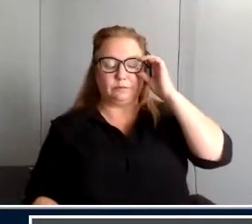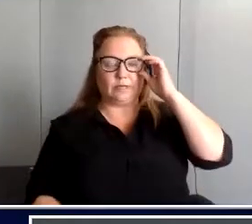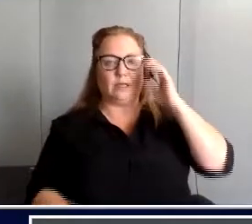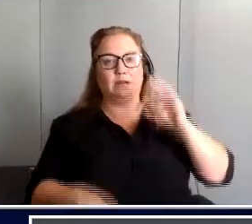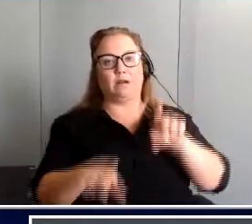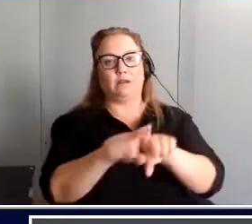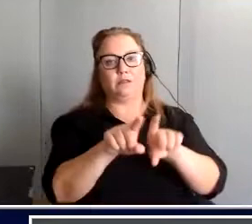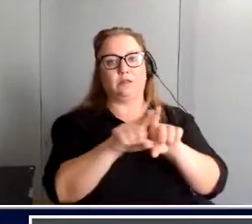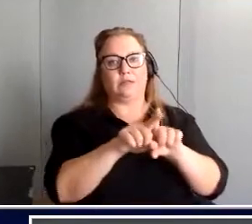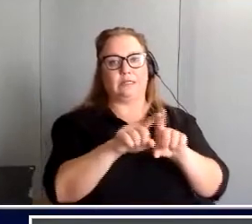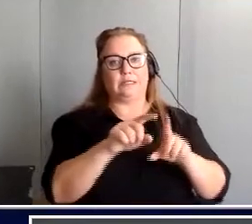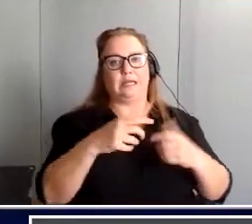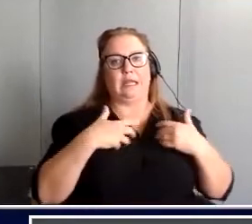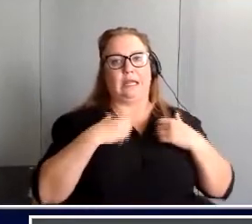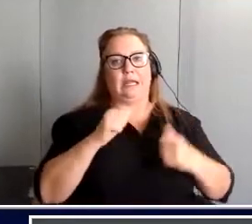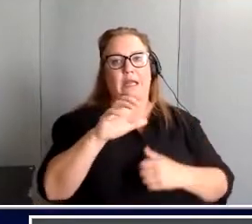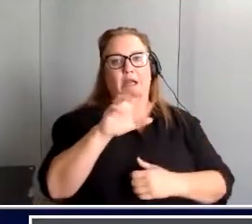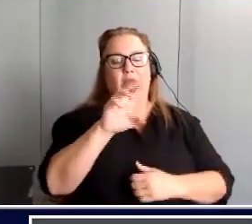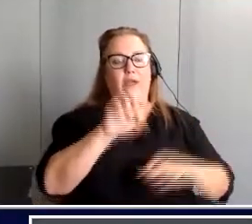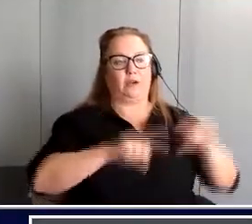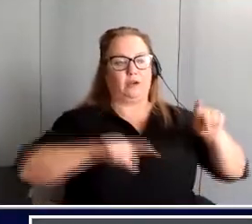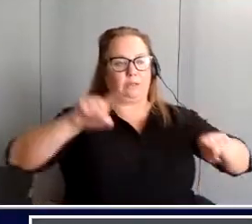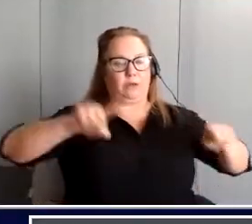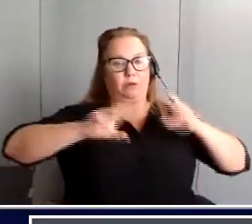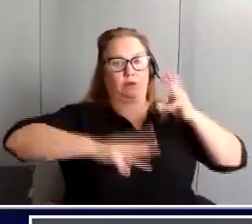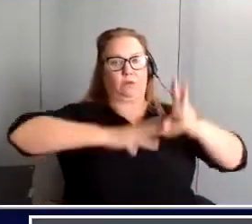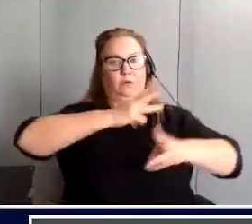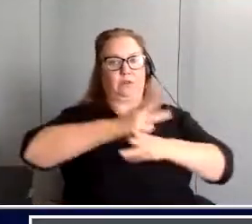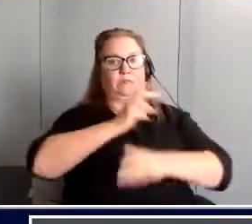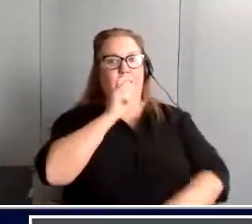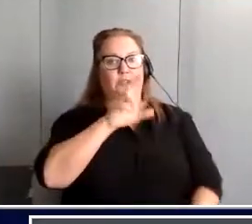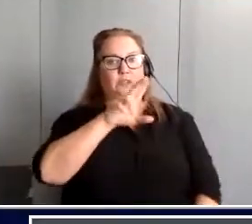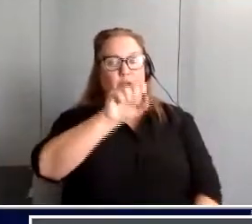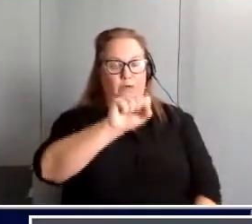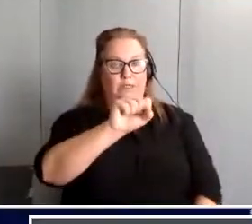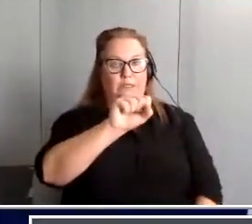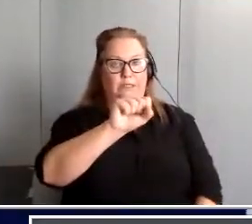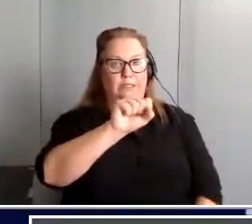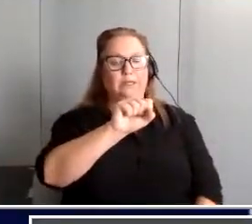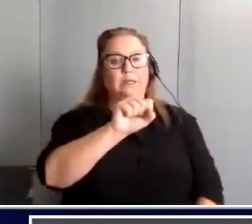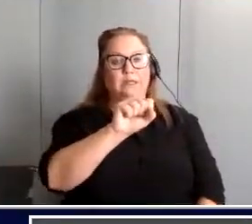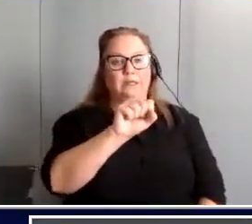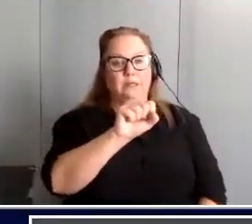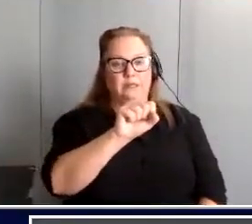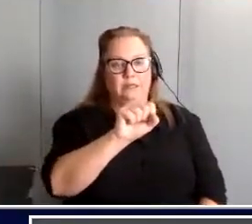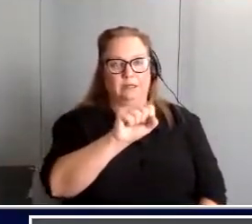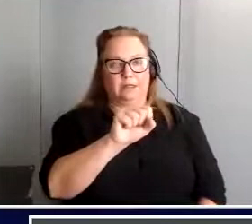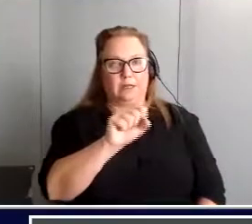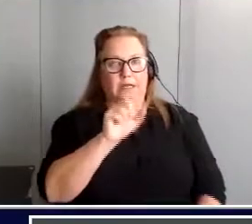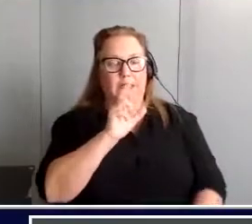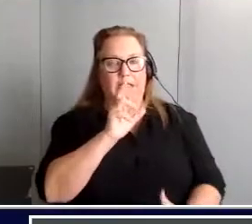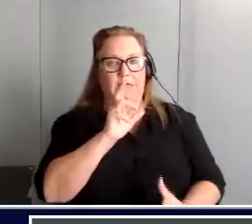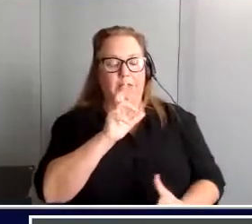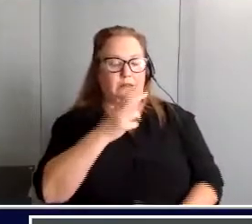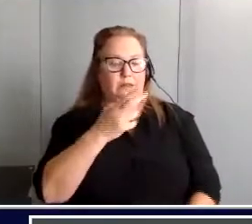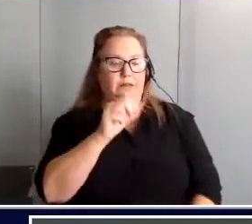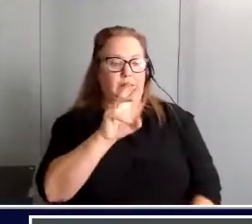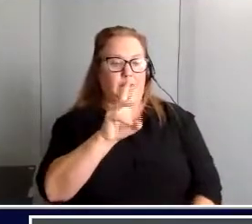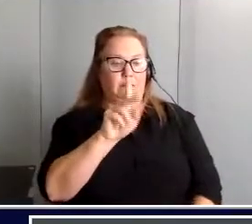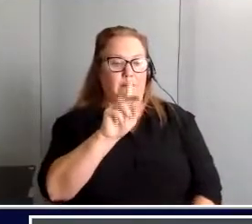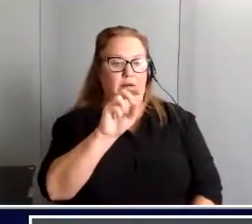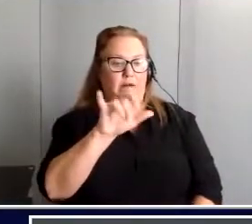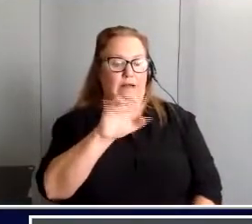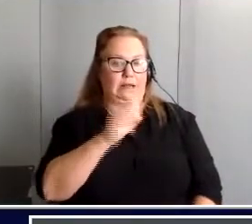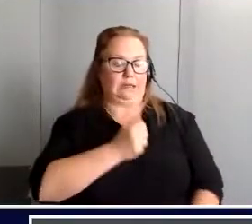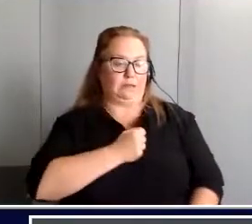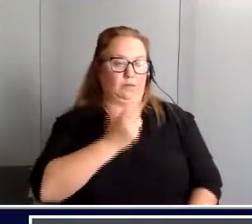about healthcare disparities, and it is throughout the world, not just in the United States. And I think that is part of, I think Hawkeye, you've expressed it beautifully,